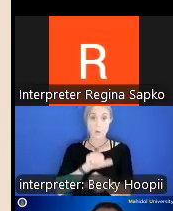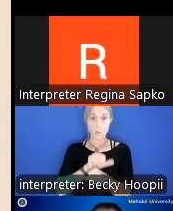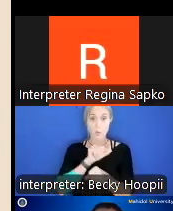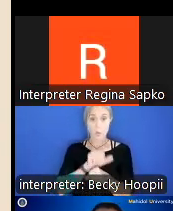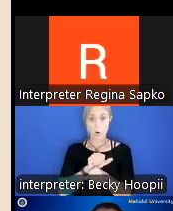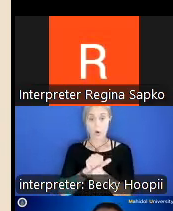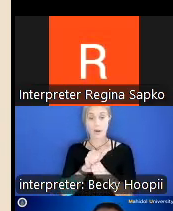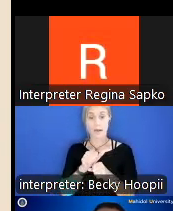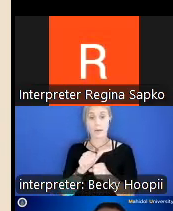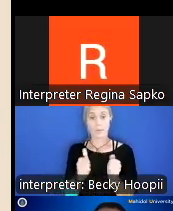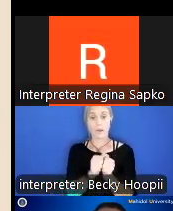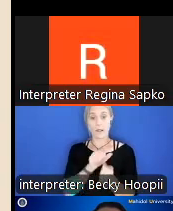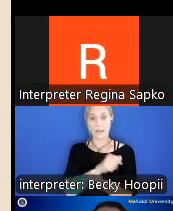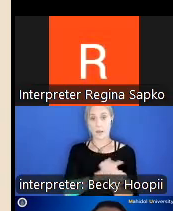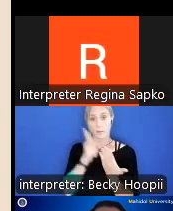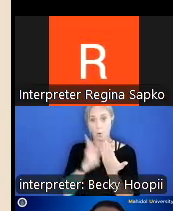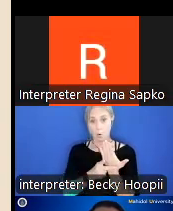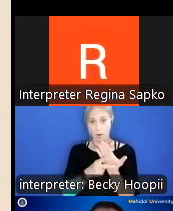through